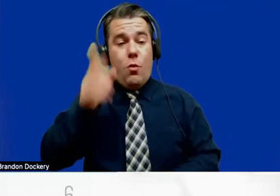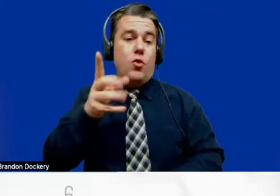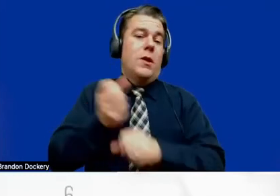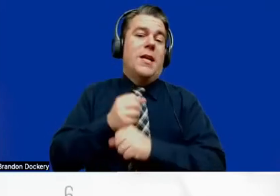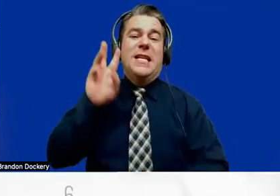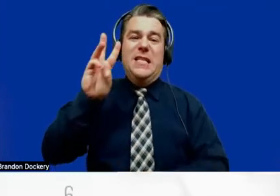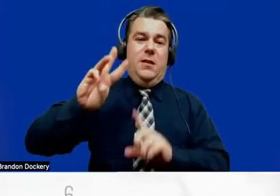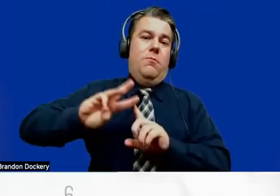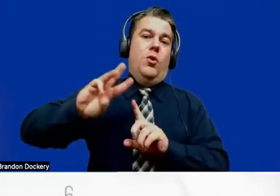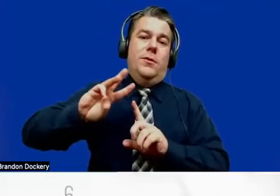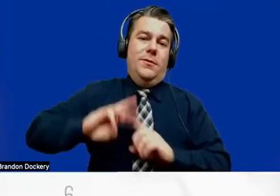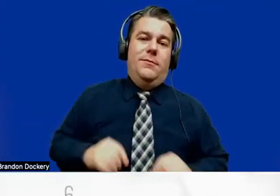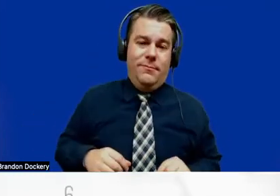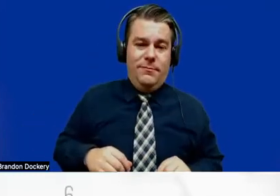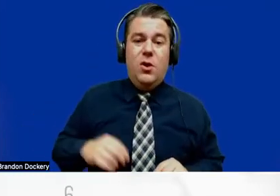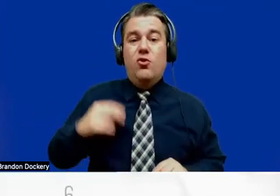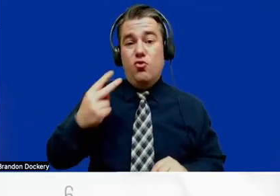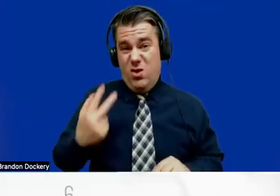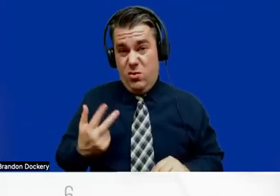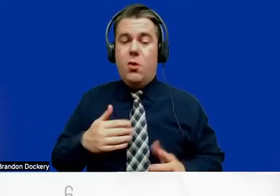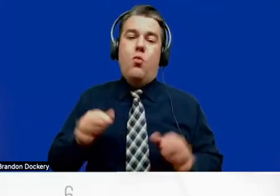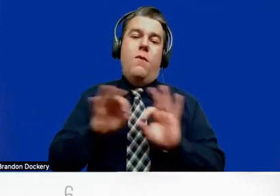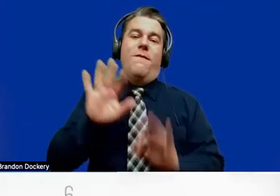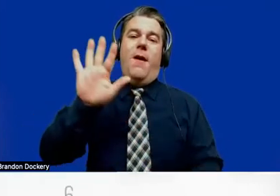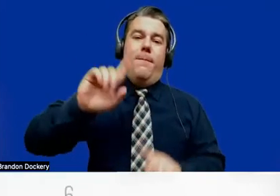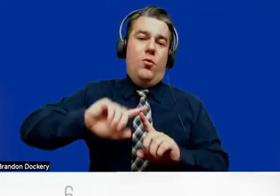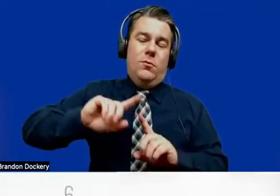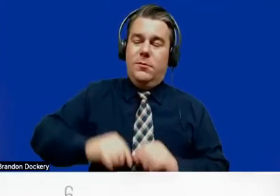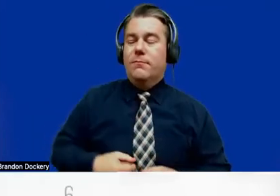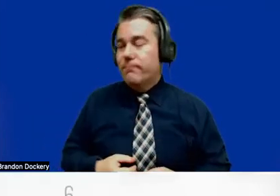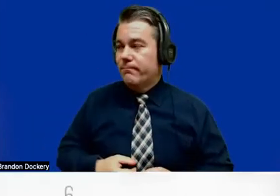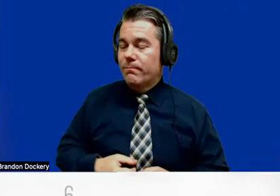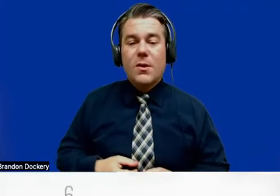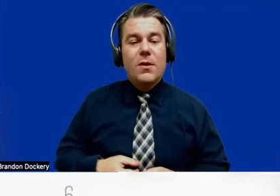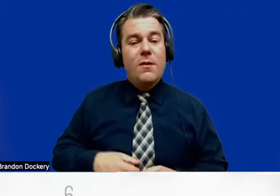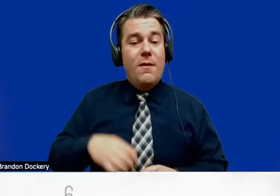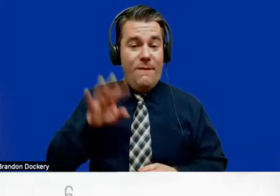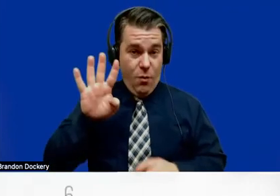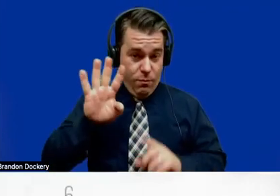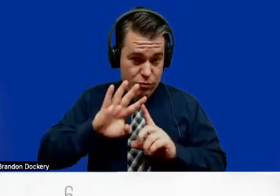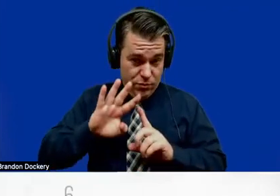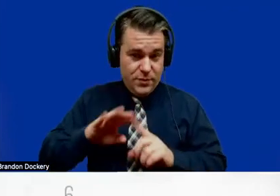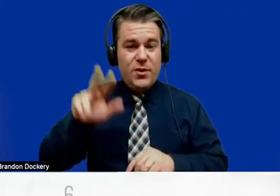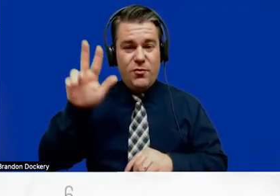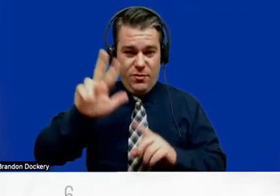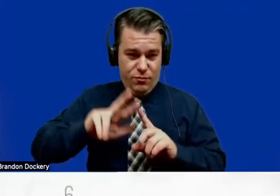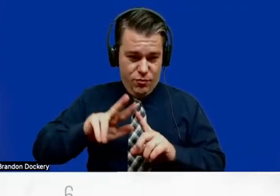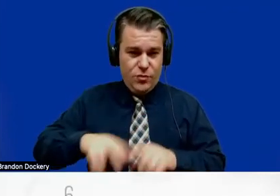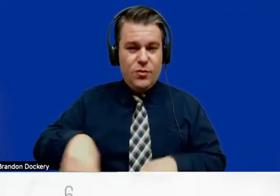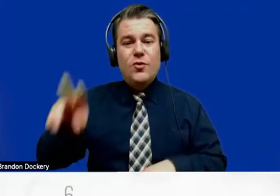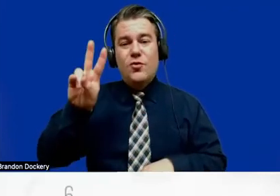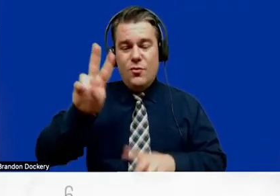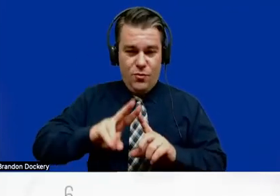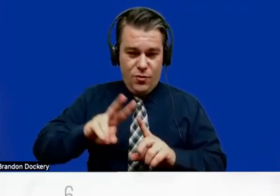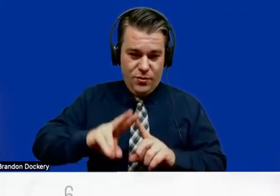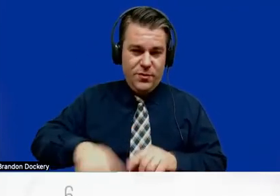now. Levels 2 and 3 are worth 5 points. Levels 4 is worth 4, 5 is worth 3, 6 is worth 2,